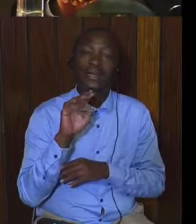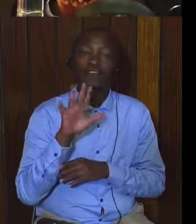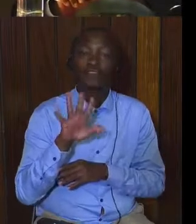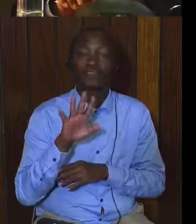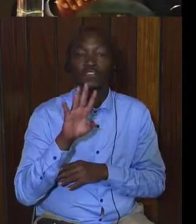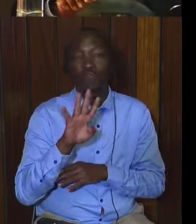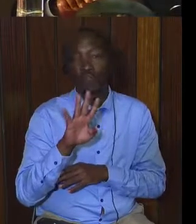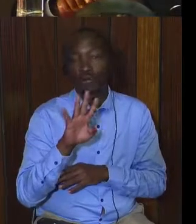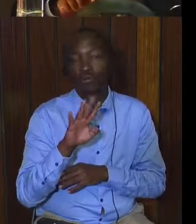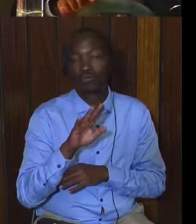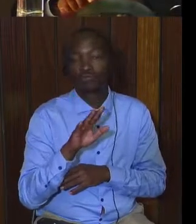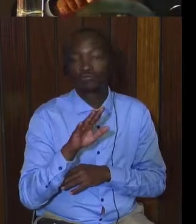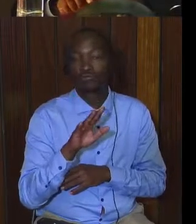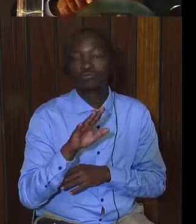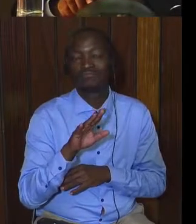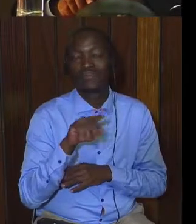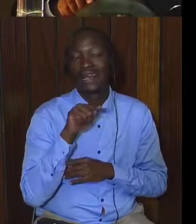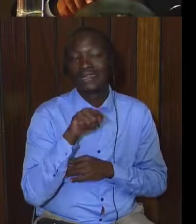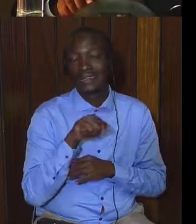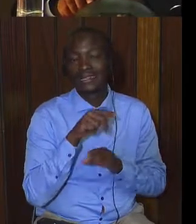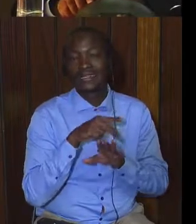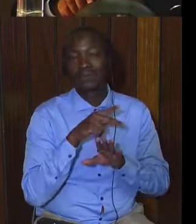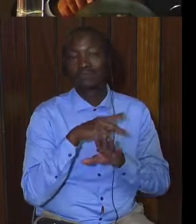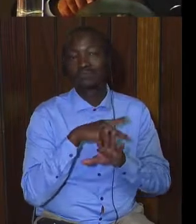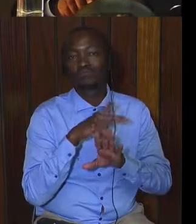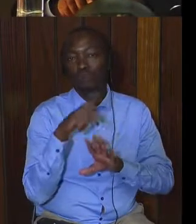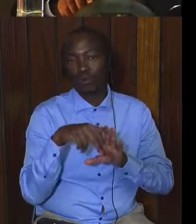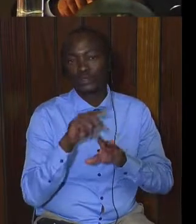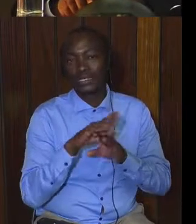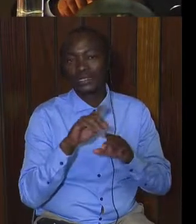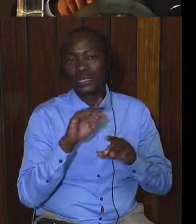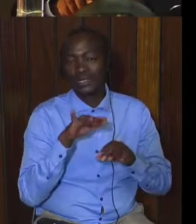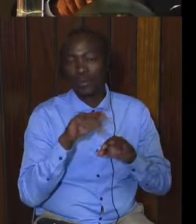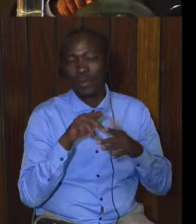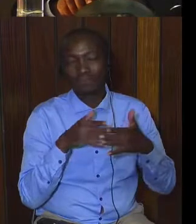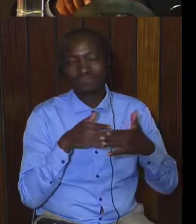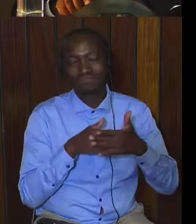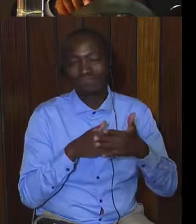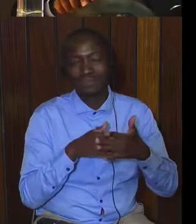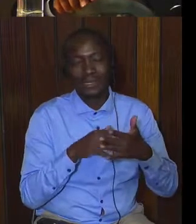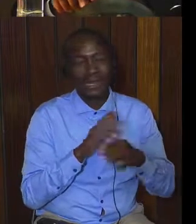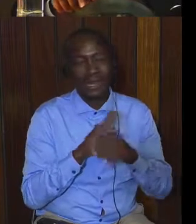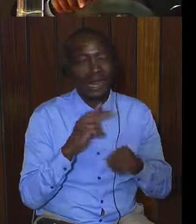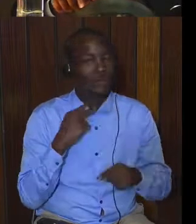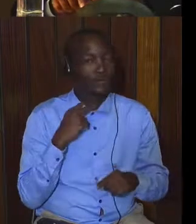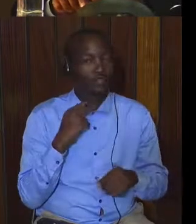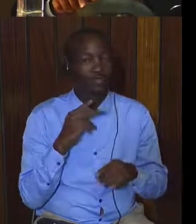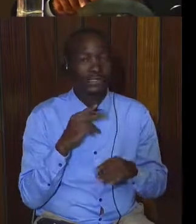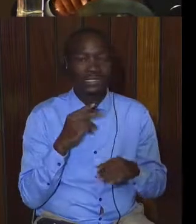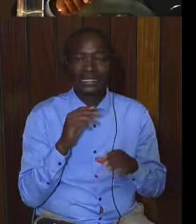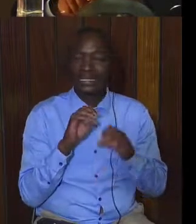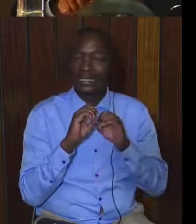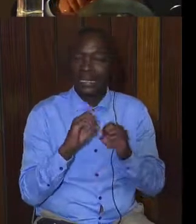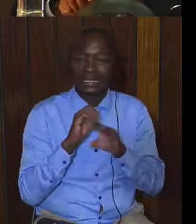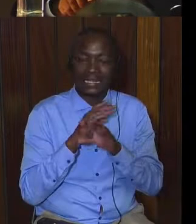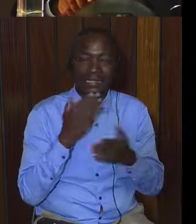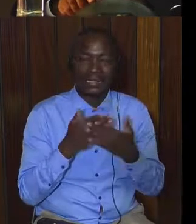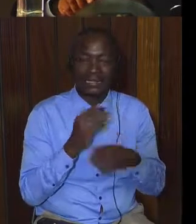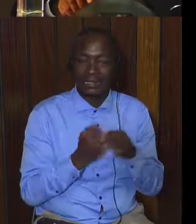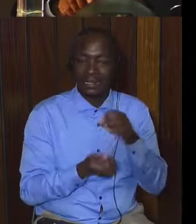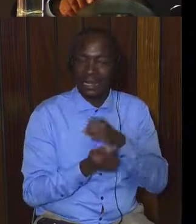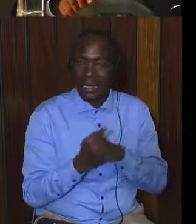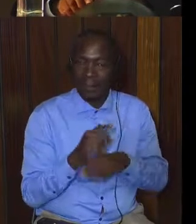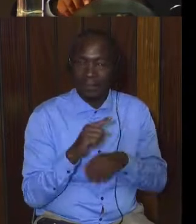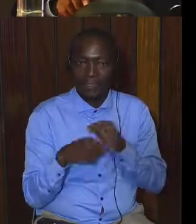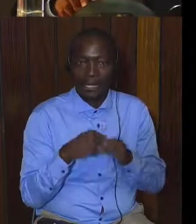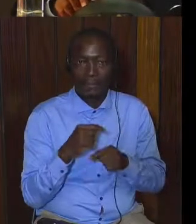itself, that project, the way it has encroached, unfortunately, nothing can happen in terms of the